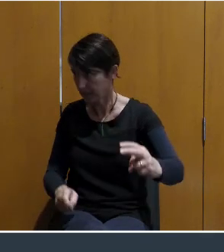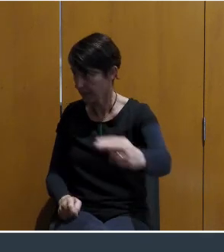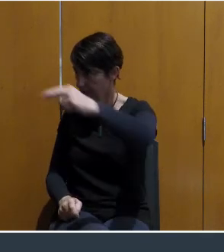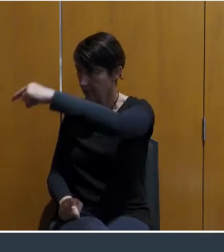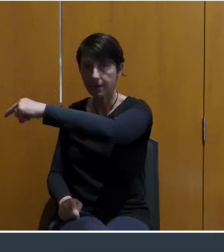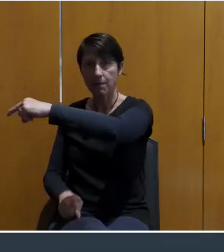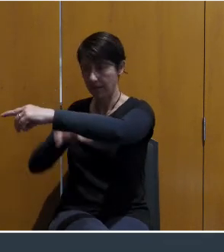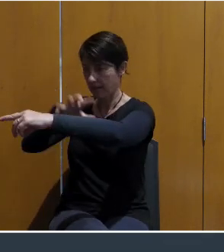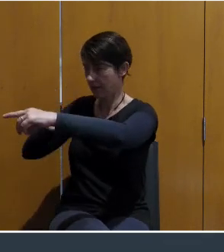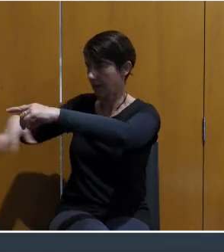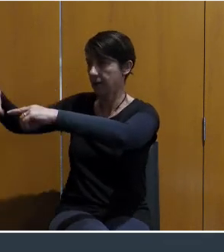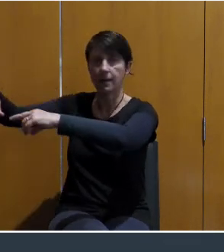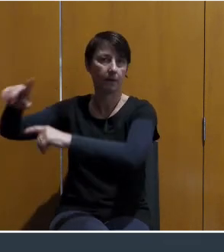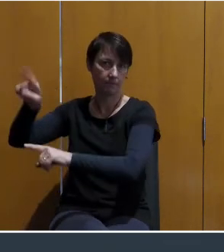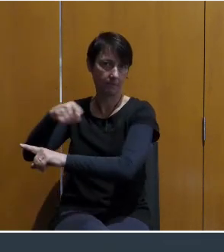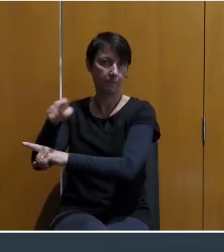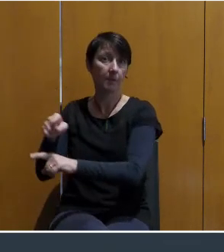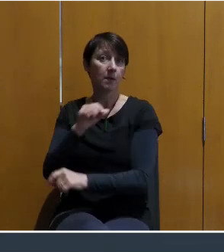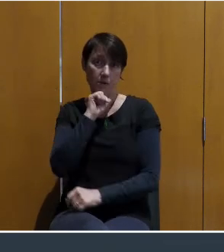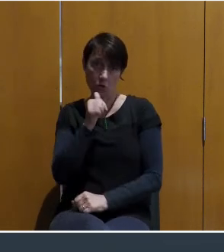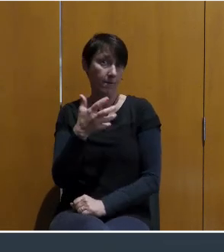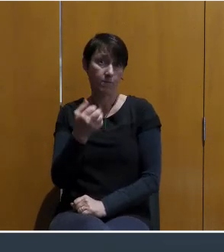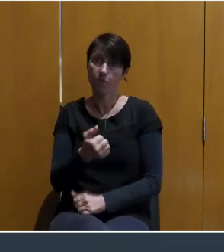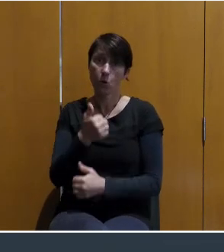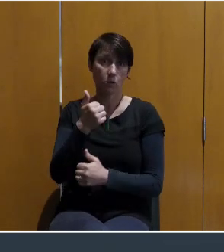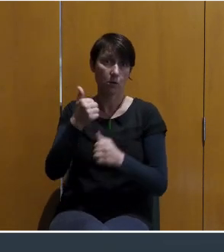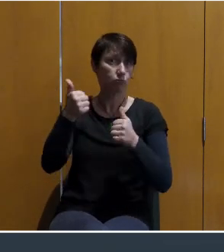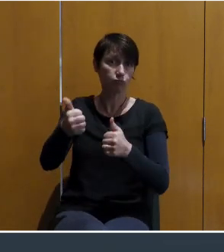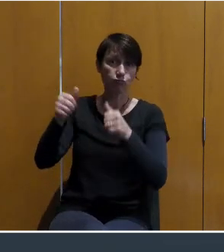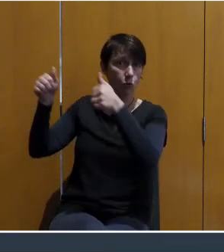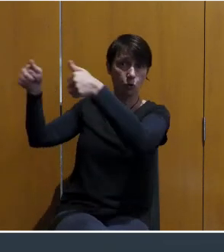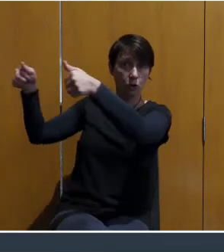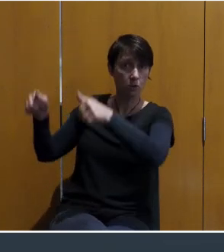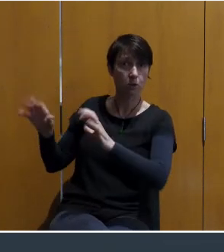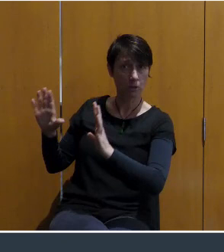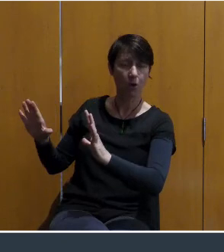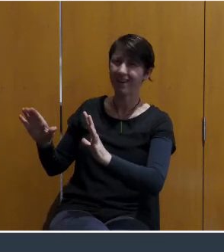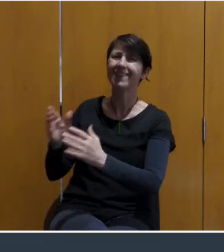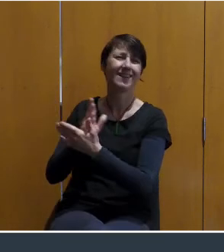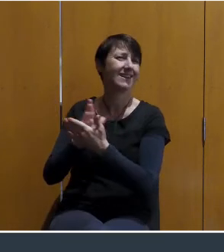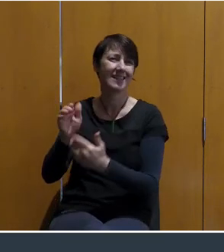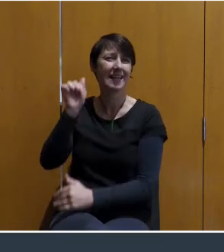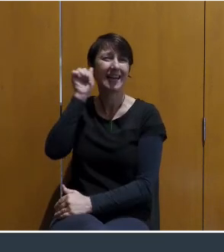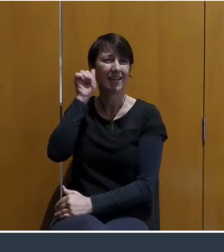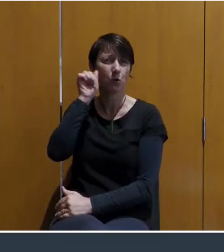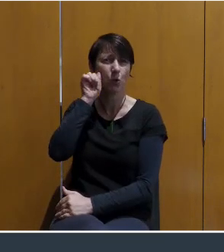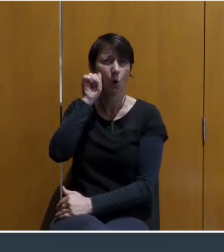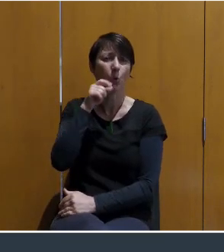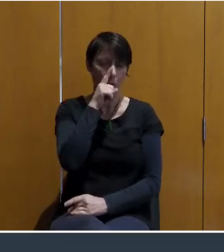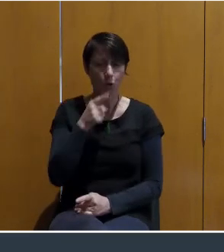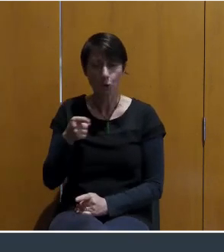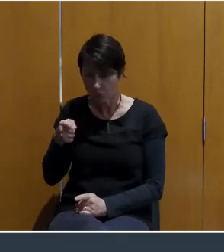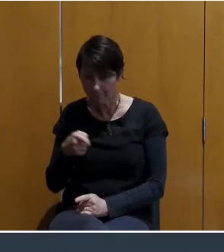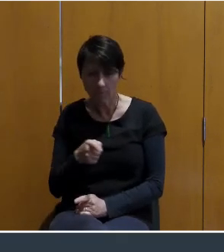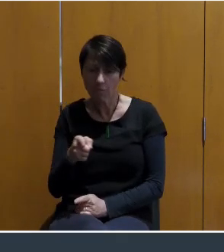in those areas, as soon as you're leaving that clear path that is on lead and going anywhere else off that, you know, we can look to have good signage